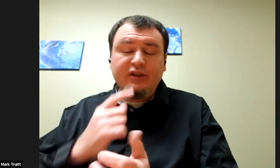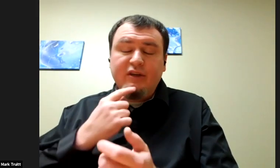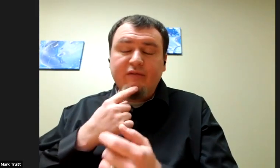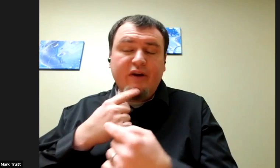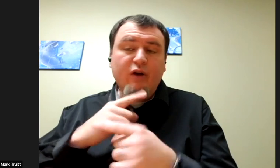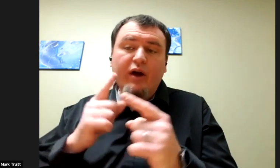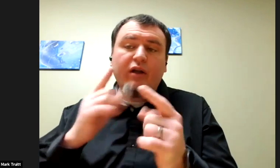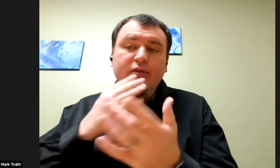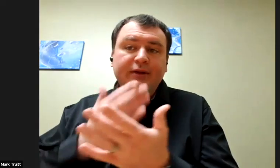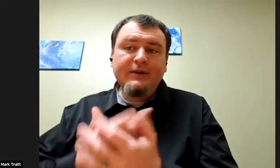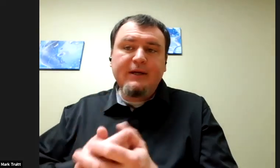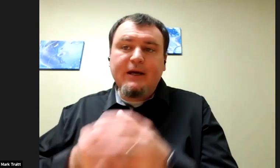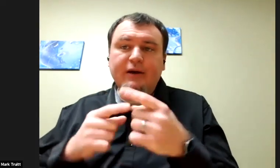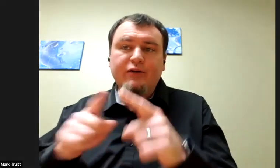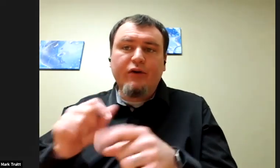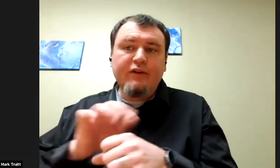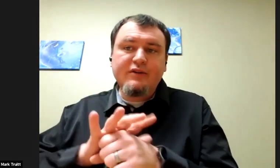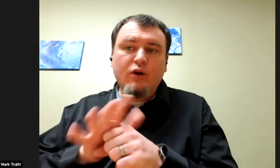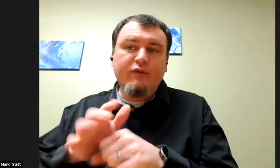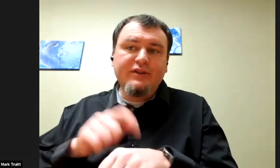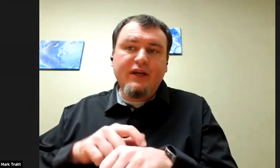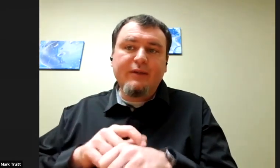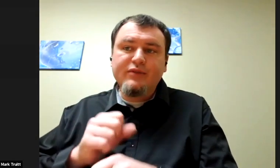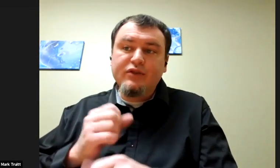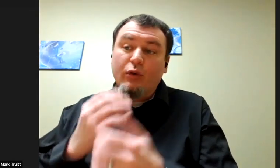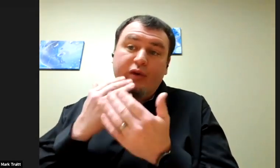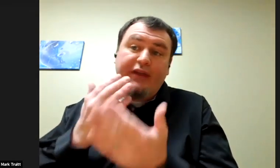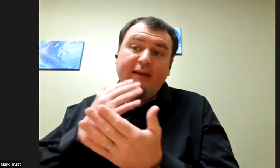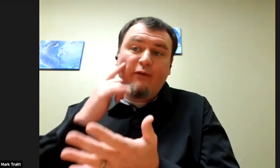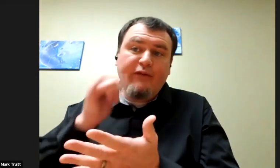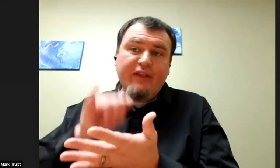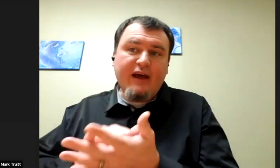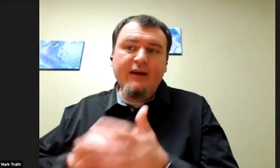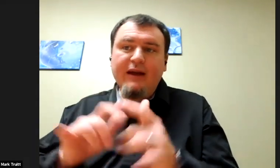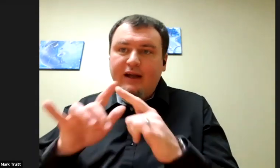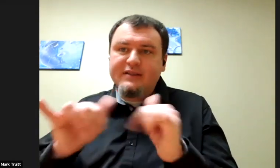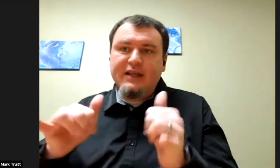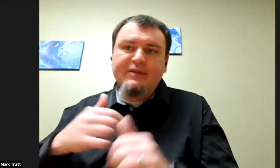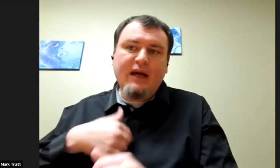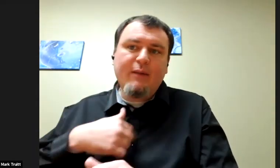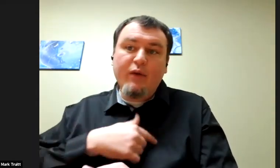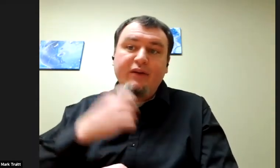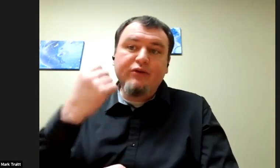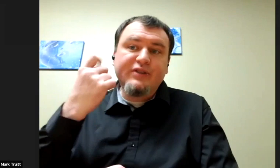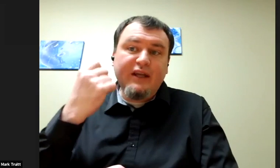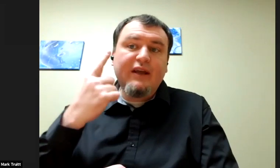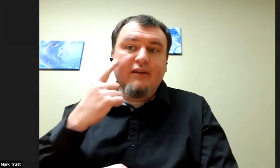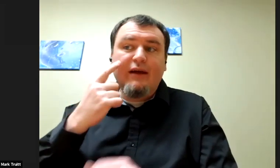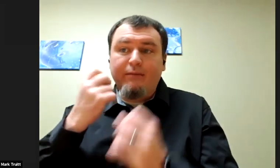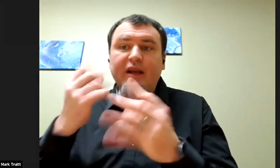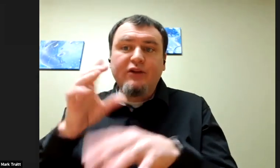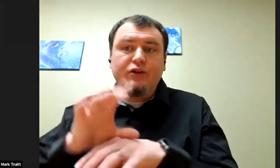We've actually done very well during this COVID time. So we're thankful for that. At the same time, we